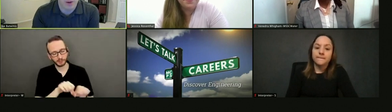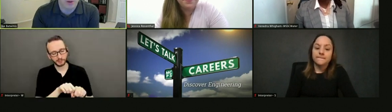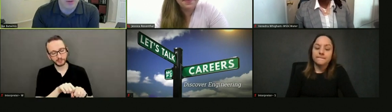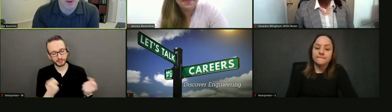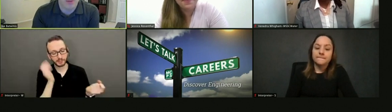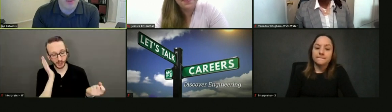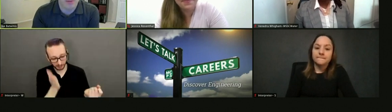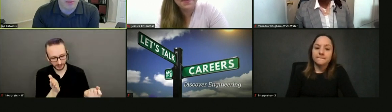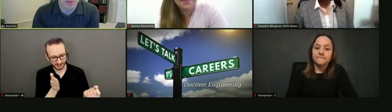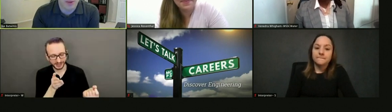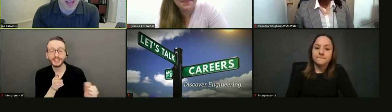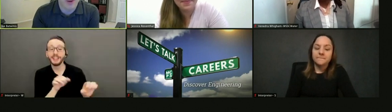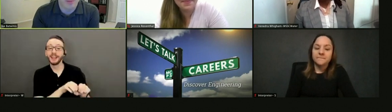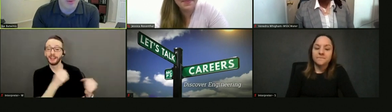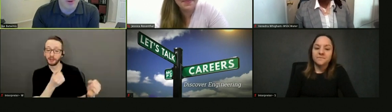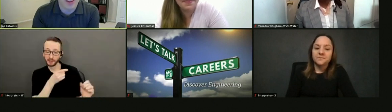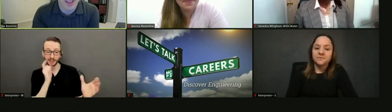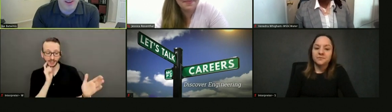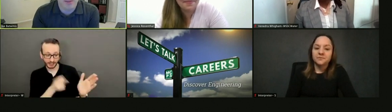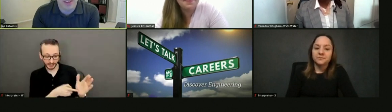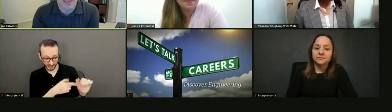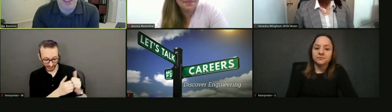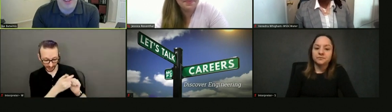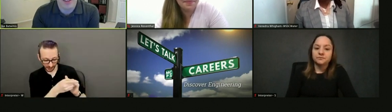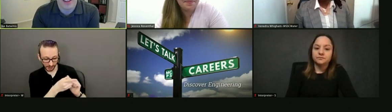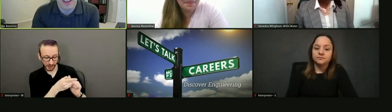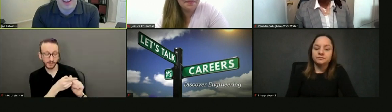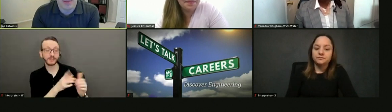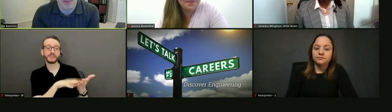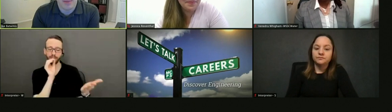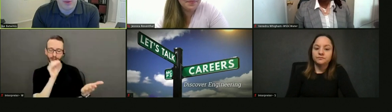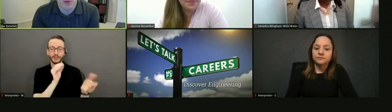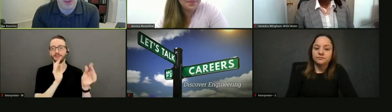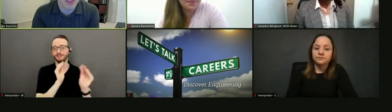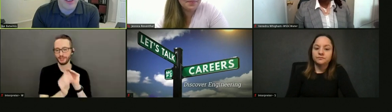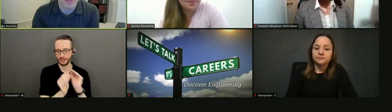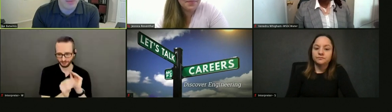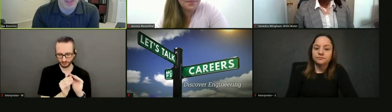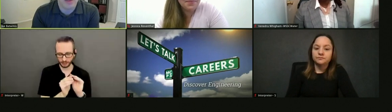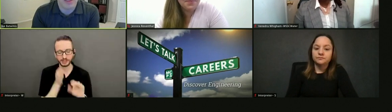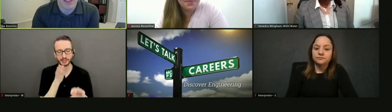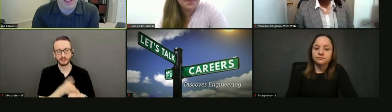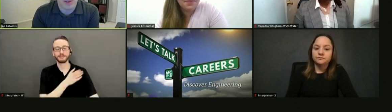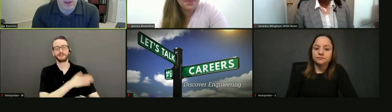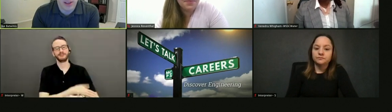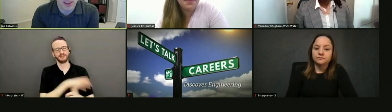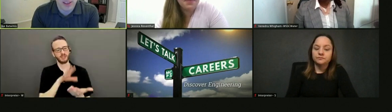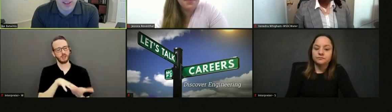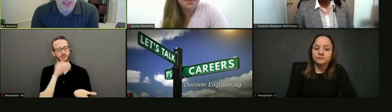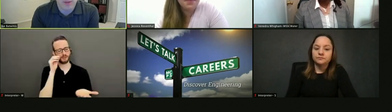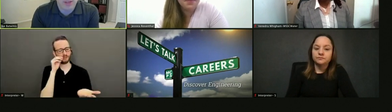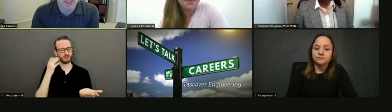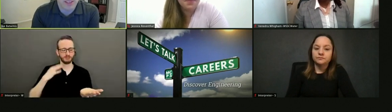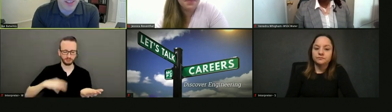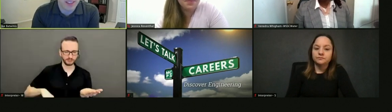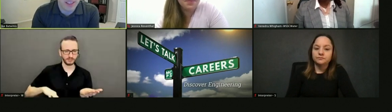then learn from how it broke and how to fix it. You learn a ton by doing that. So competitions like